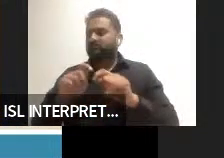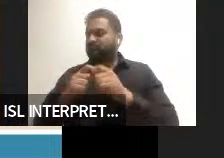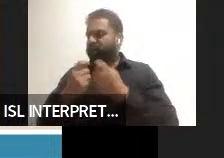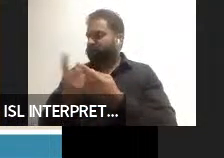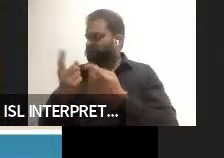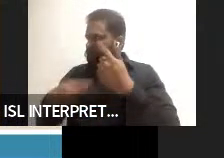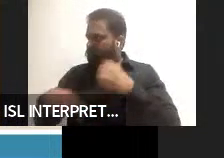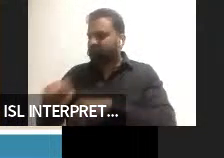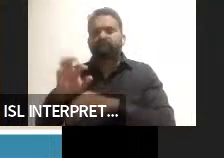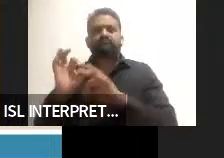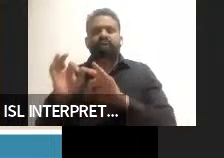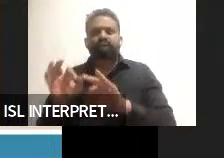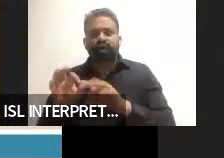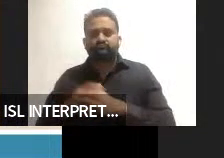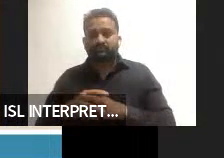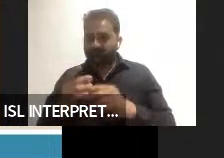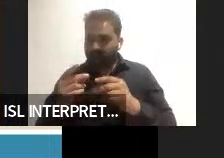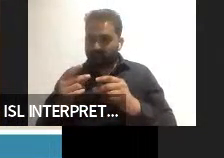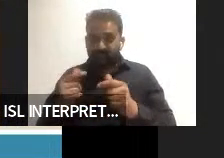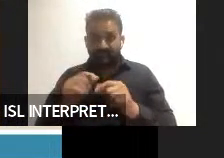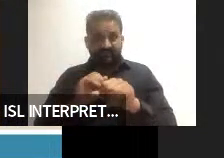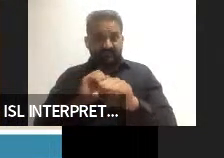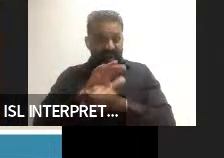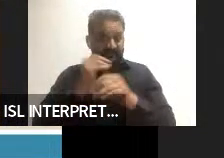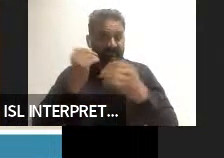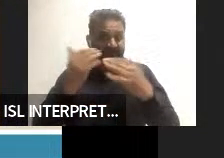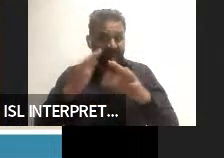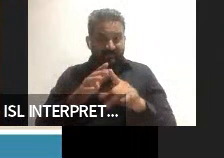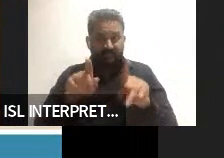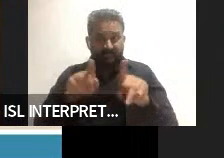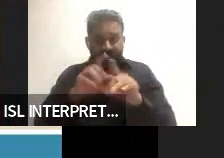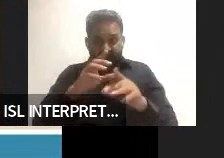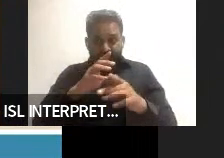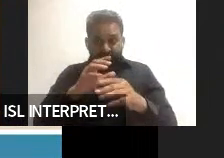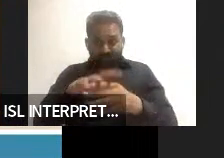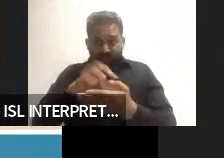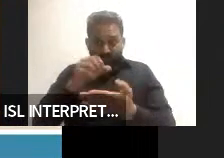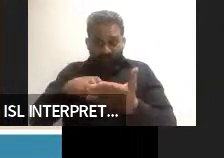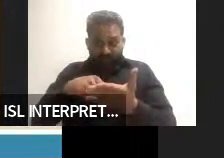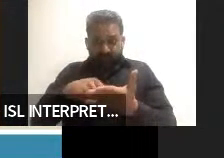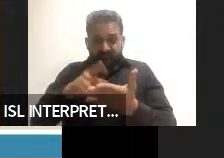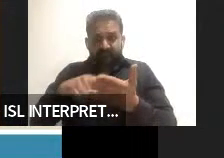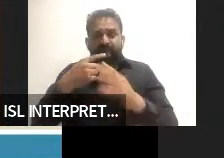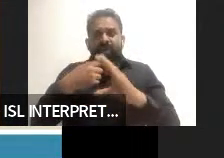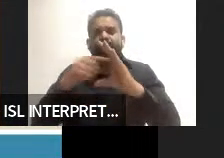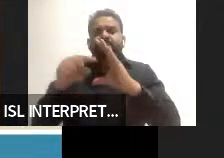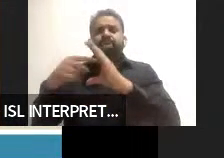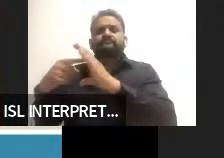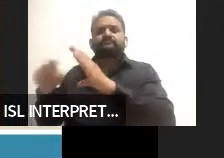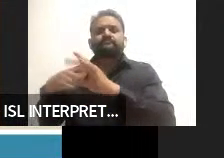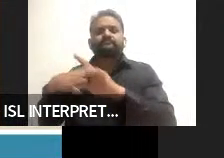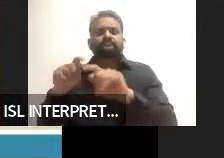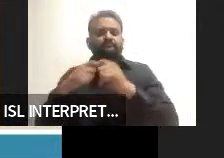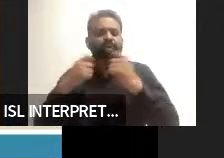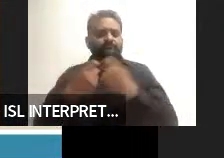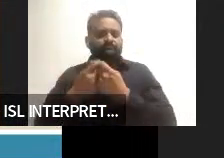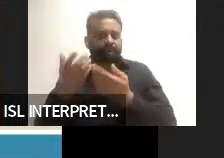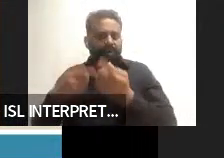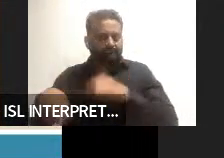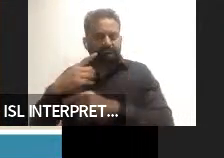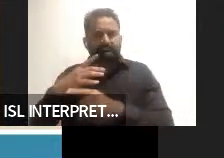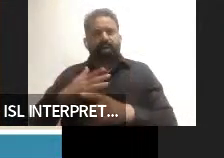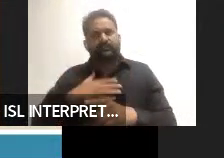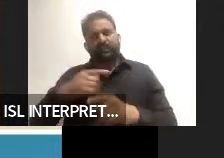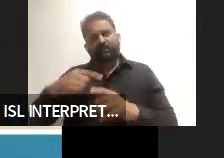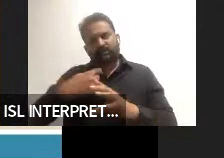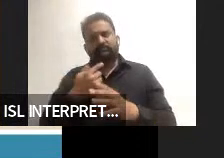there. Immediately after that, the same copy you should also email to all your team members and yourself too,